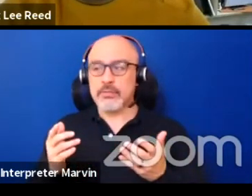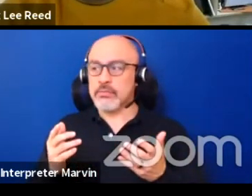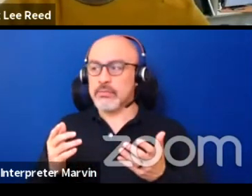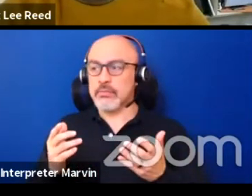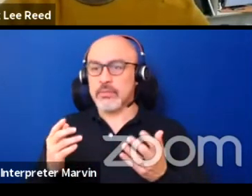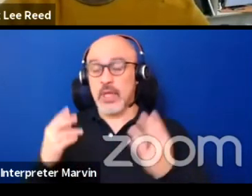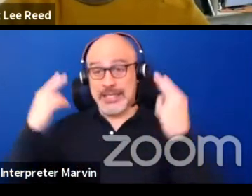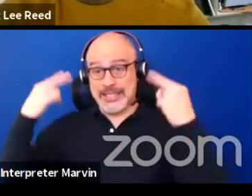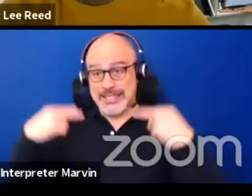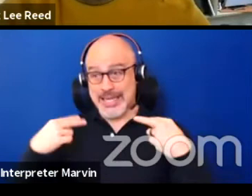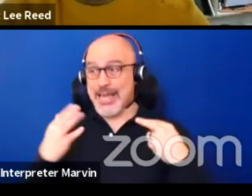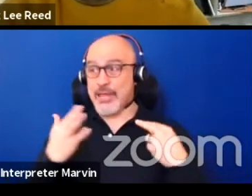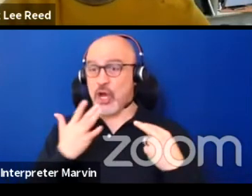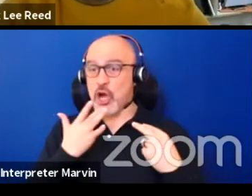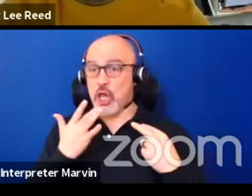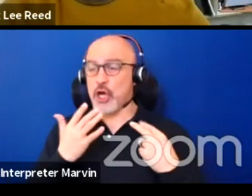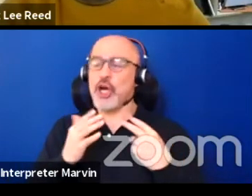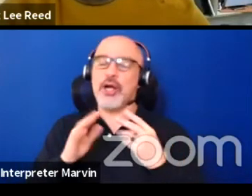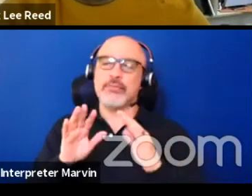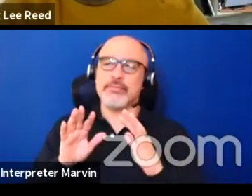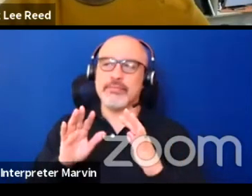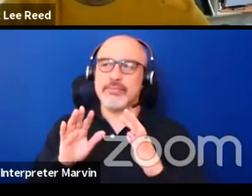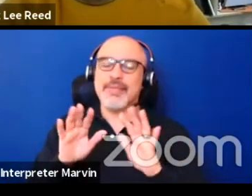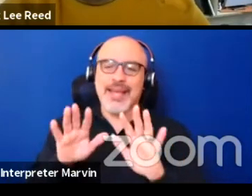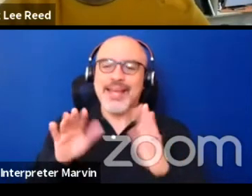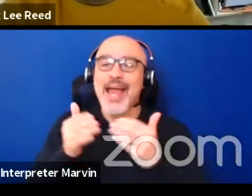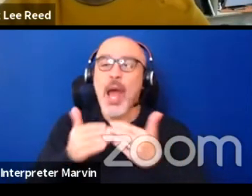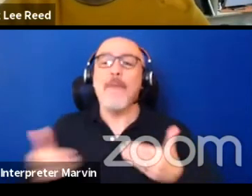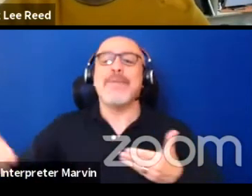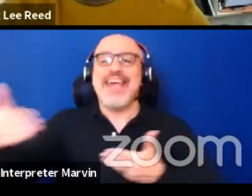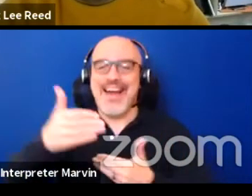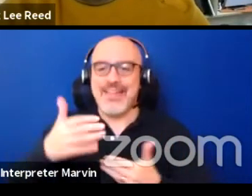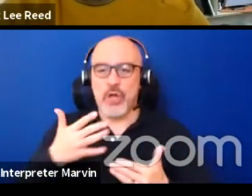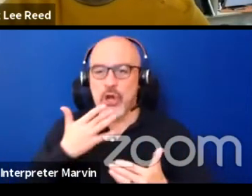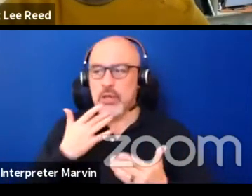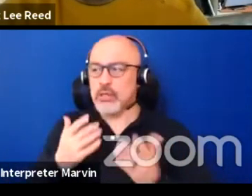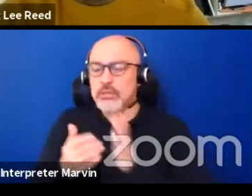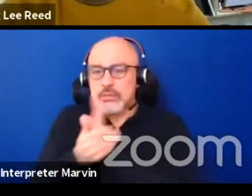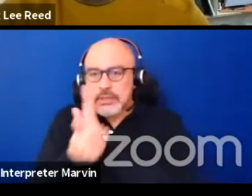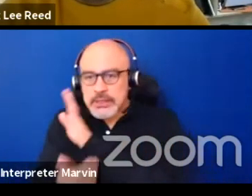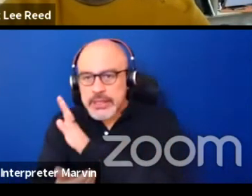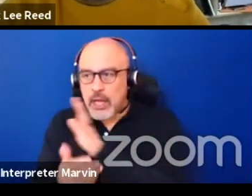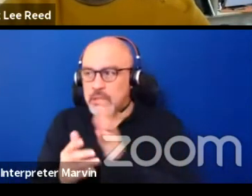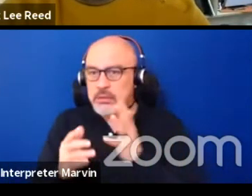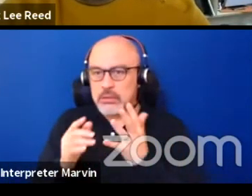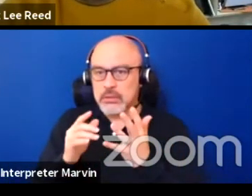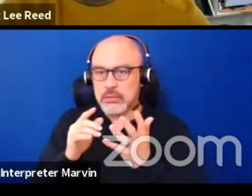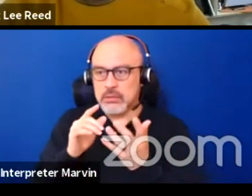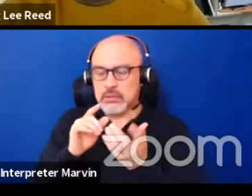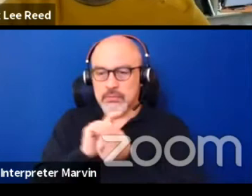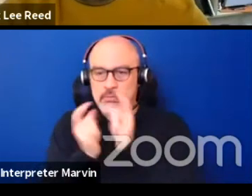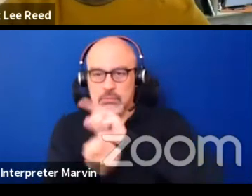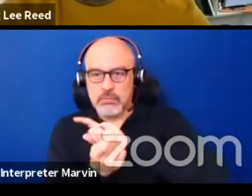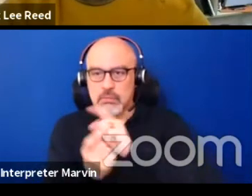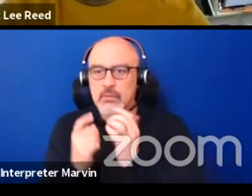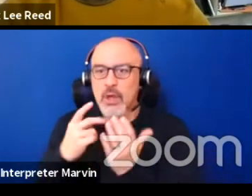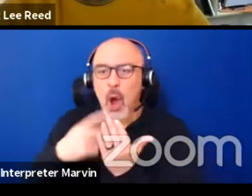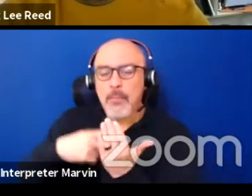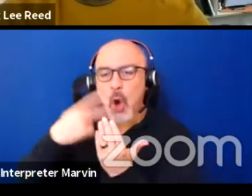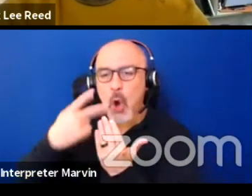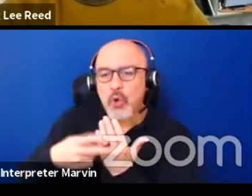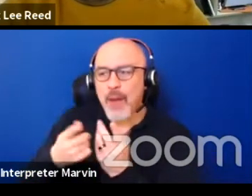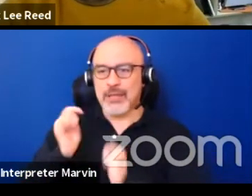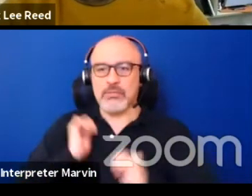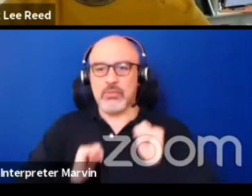not seeing us beyond color, I would never say that, but seeing that we have skills that translate in programming that